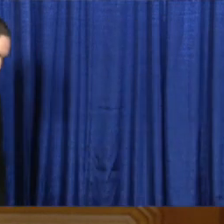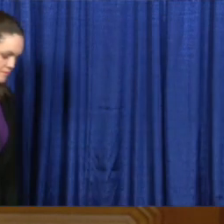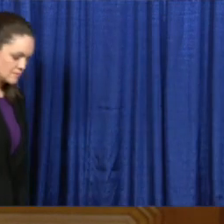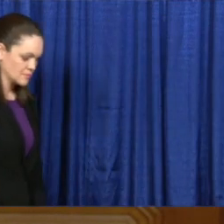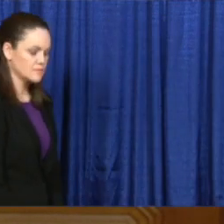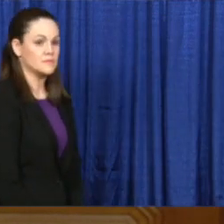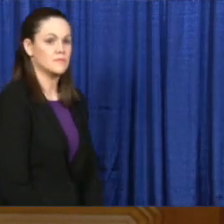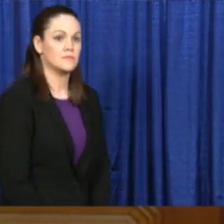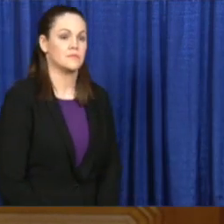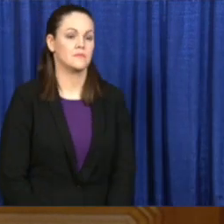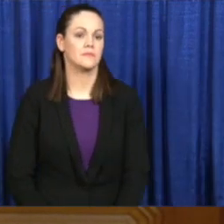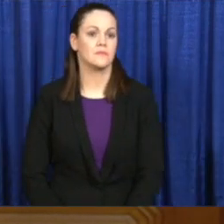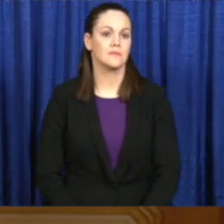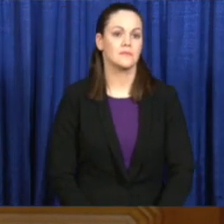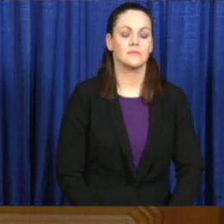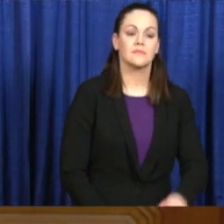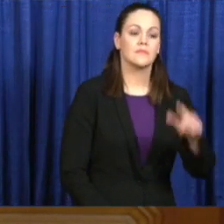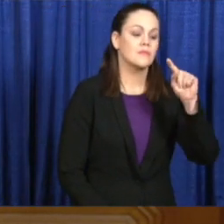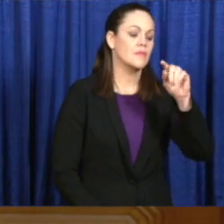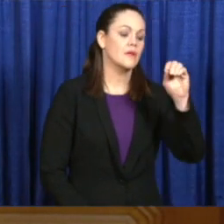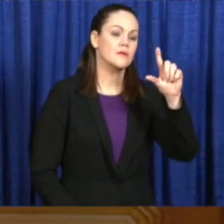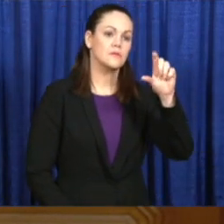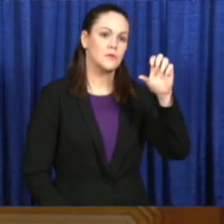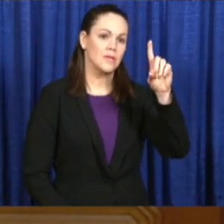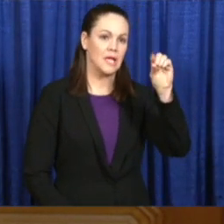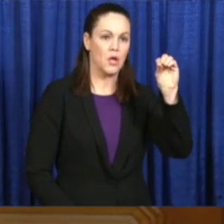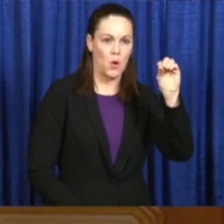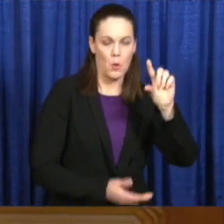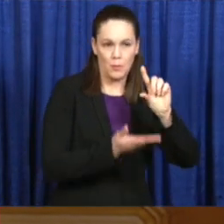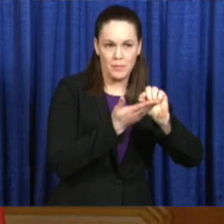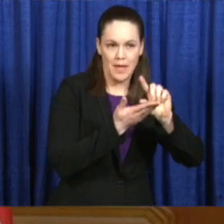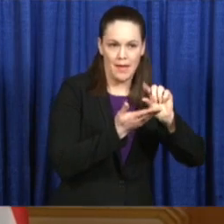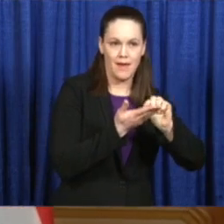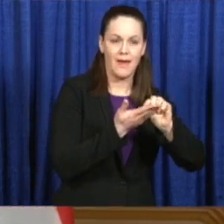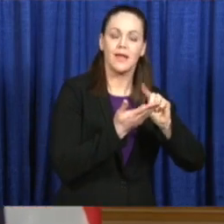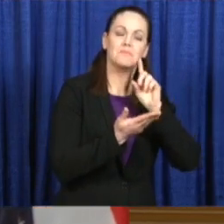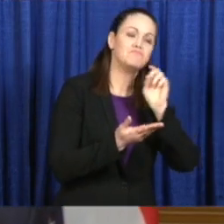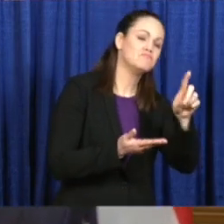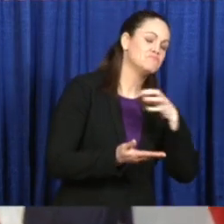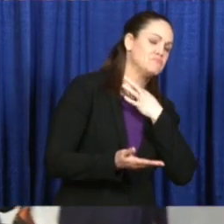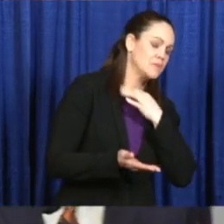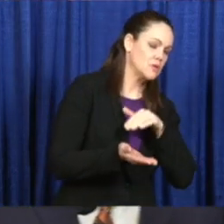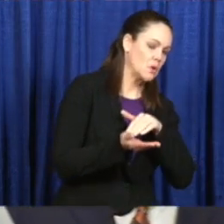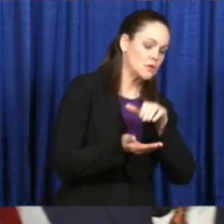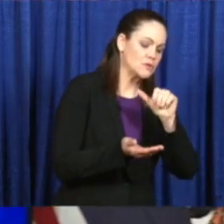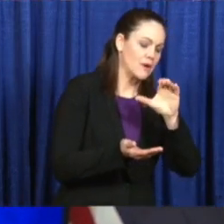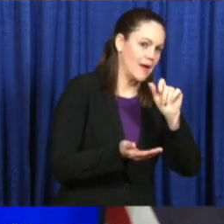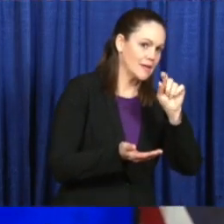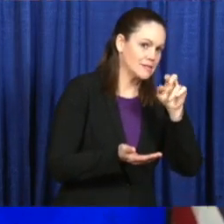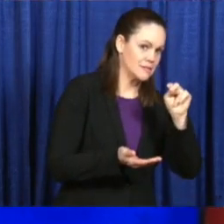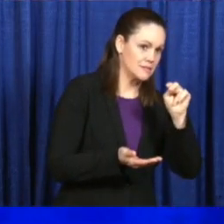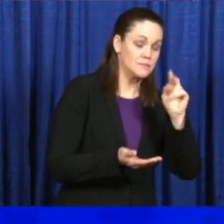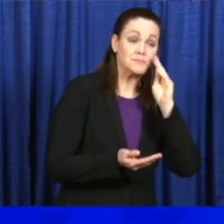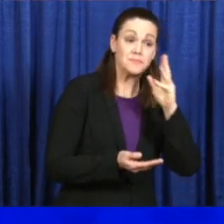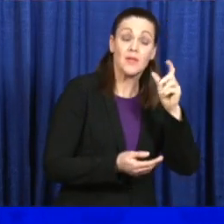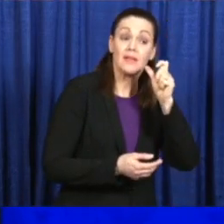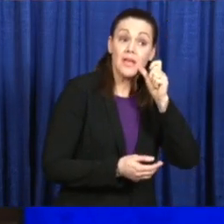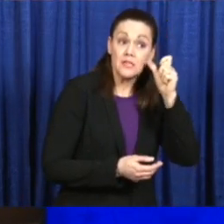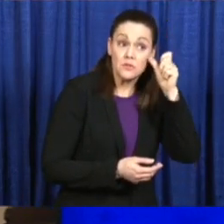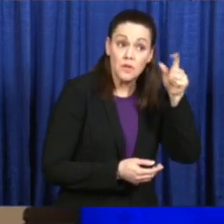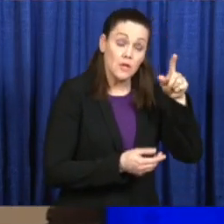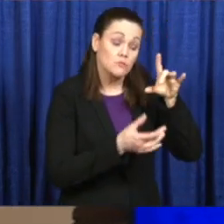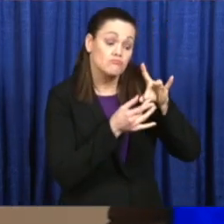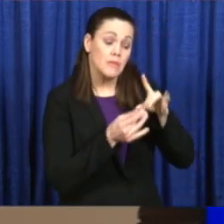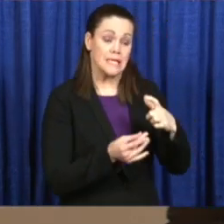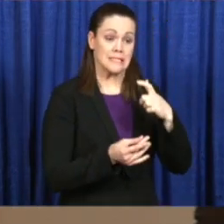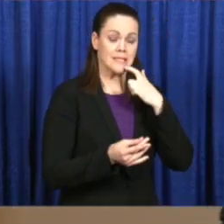Jim Province with the Toledo Blade. Another question for Dr. Acton. You said yesterday that this virus